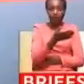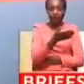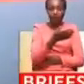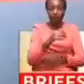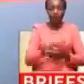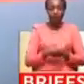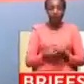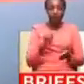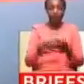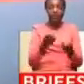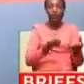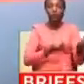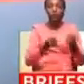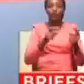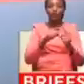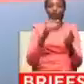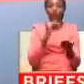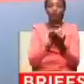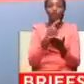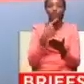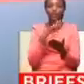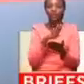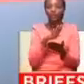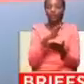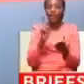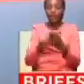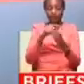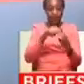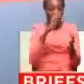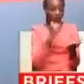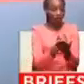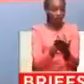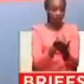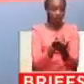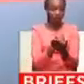car, and we drive to his office. And his office is like